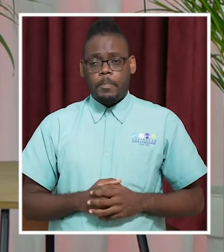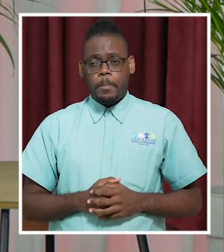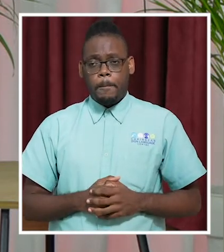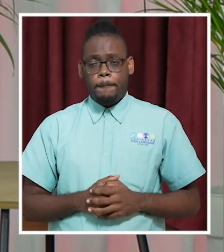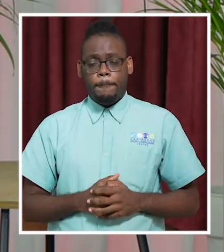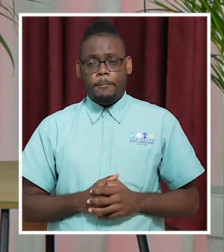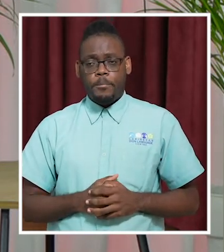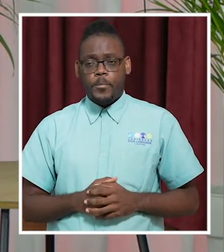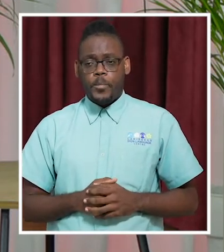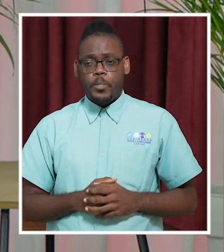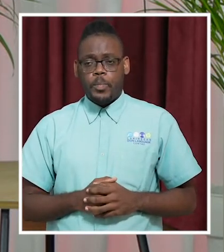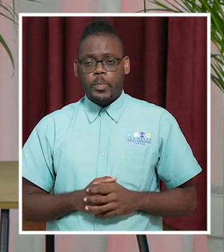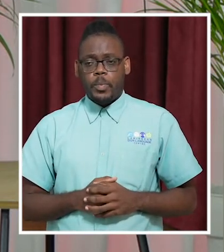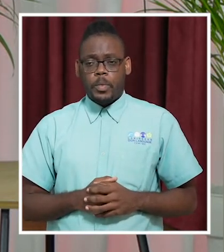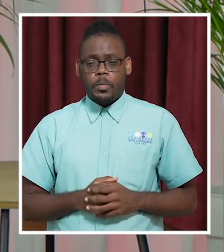affected?